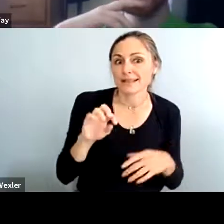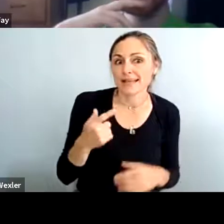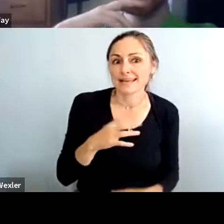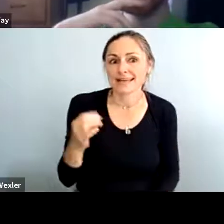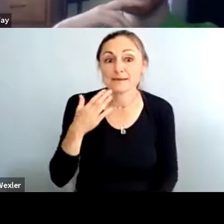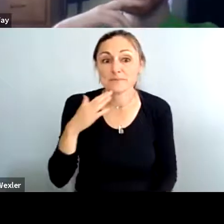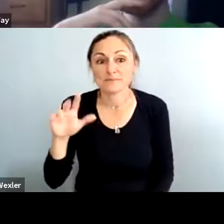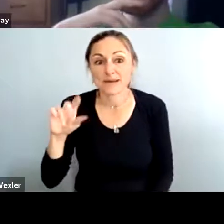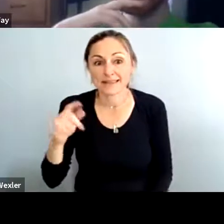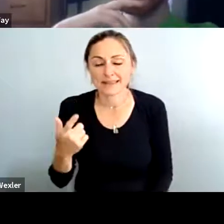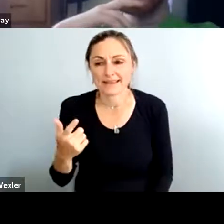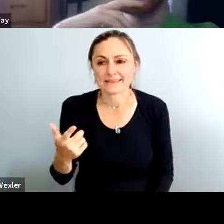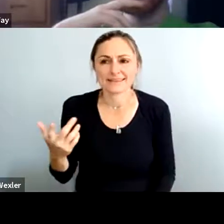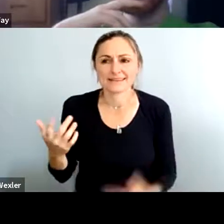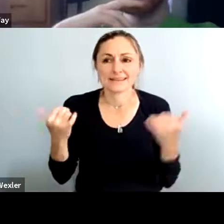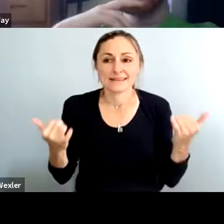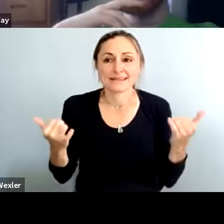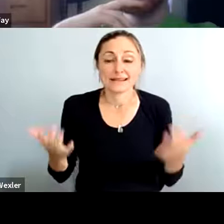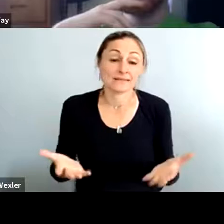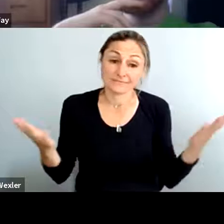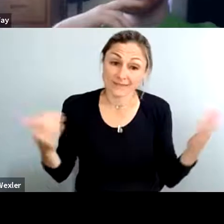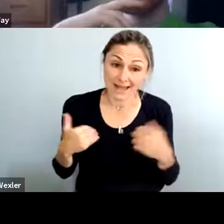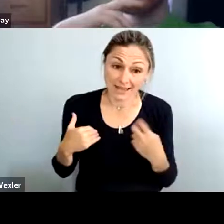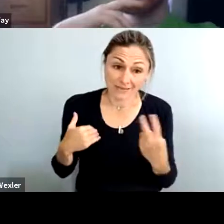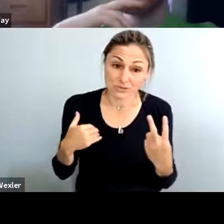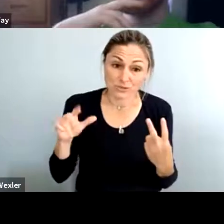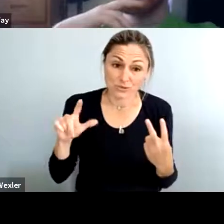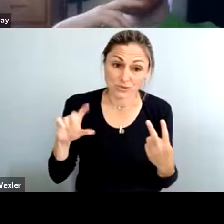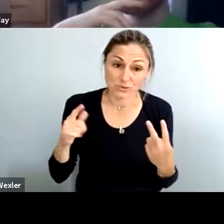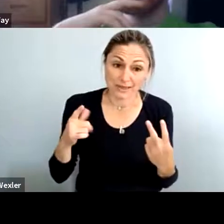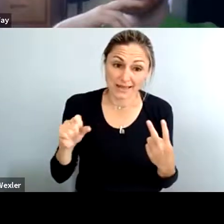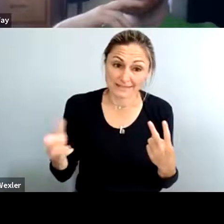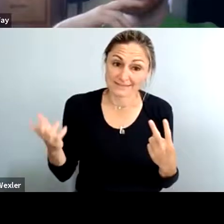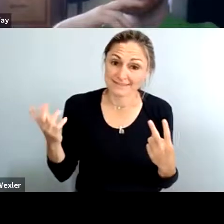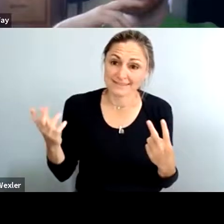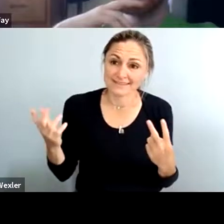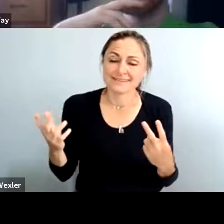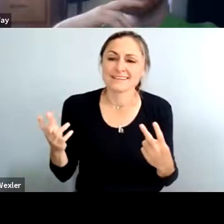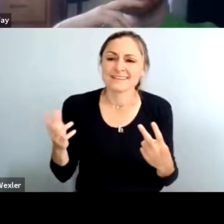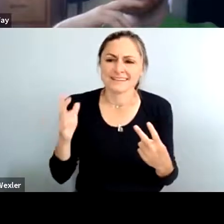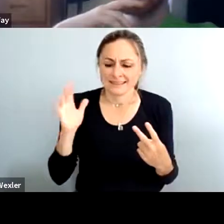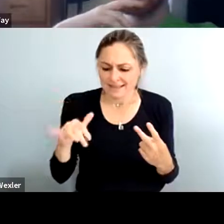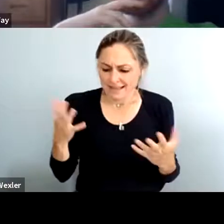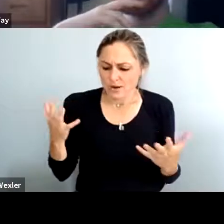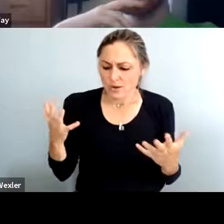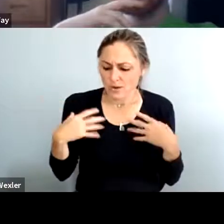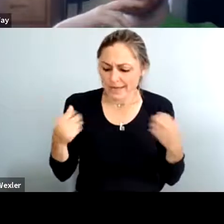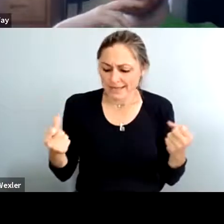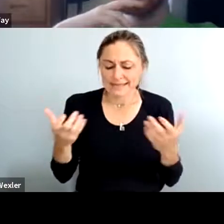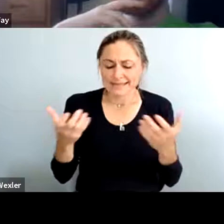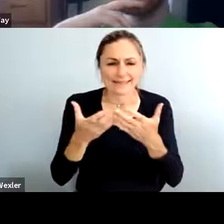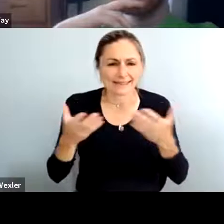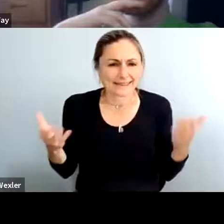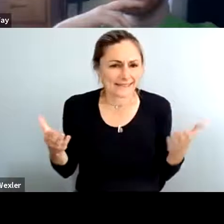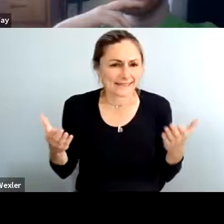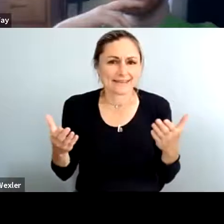Right. You know what I'm saying? Now I just got two legs, man, you know. And it was that whole kind of cathartic thing which did it. I love your